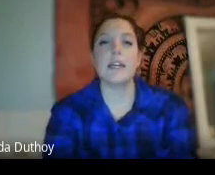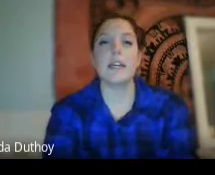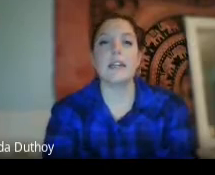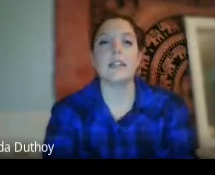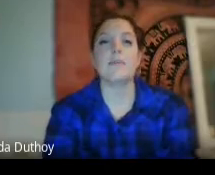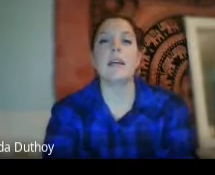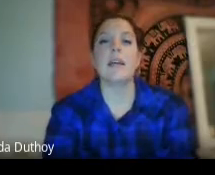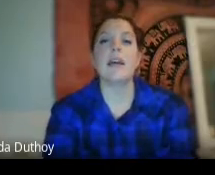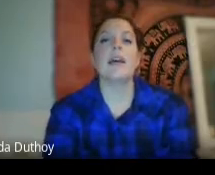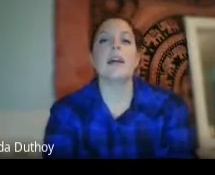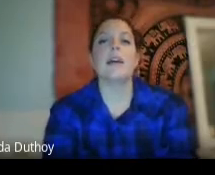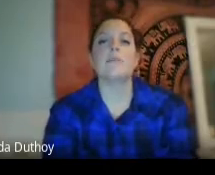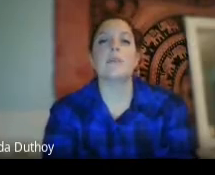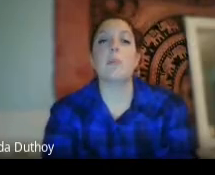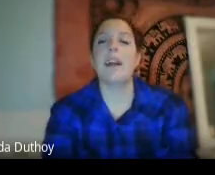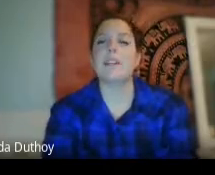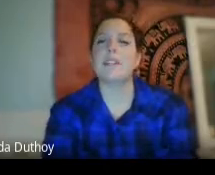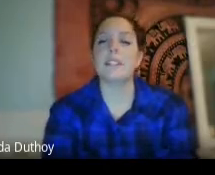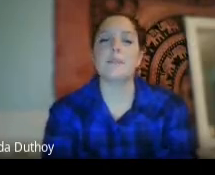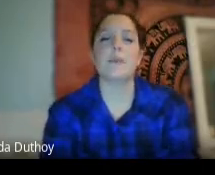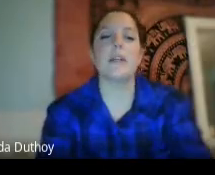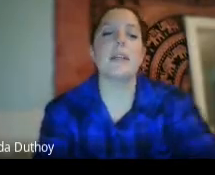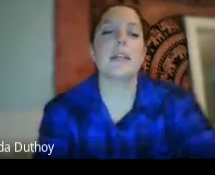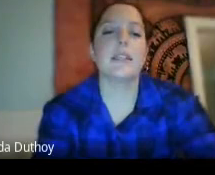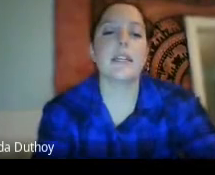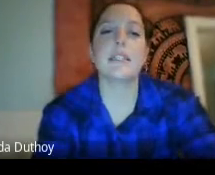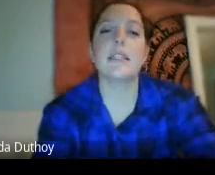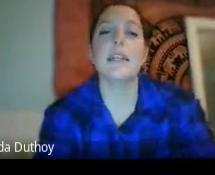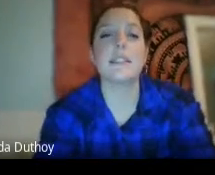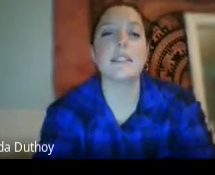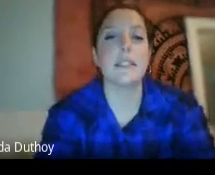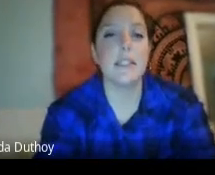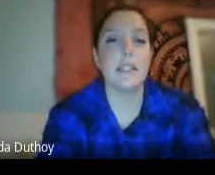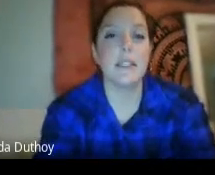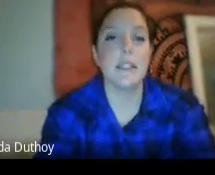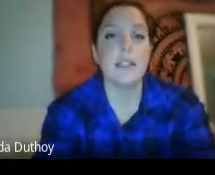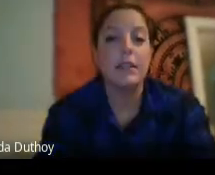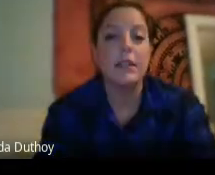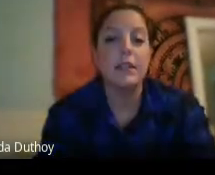today. And we will practice this more next class.